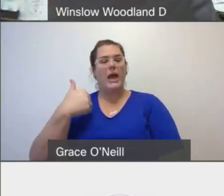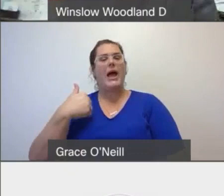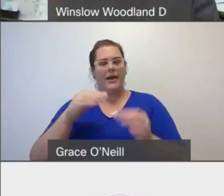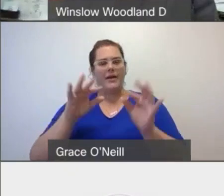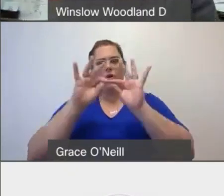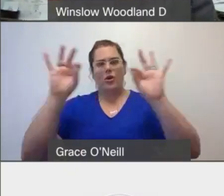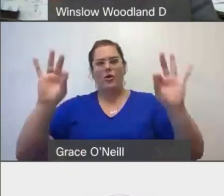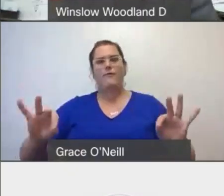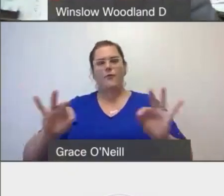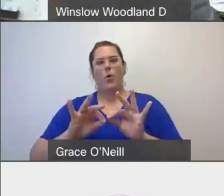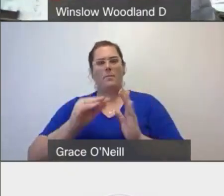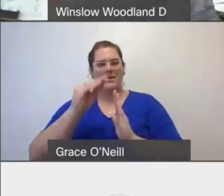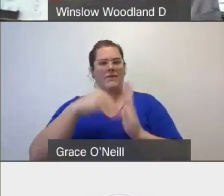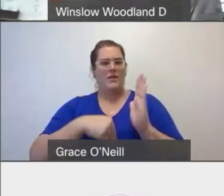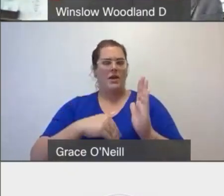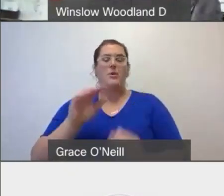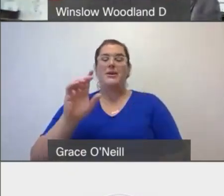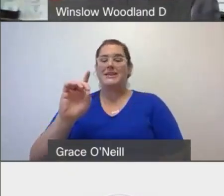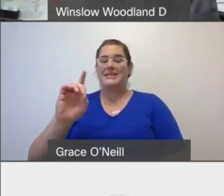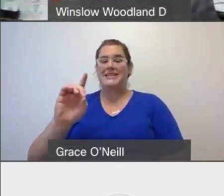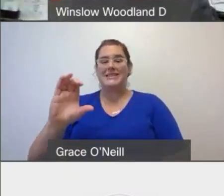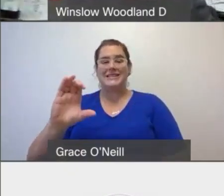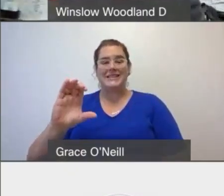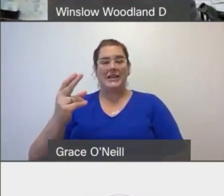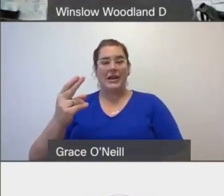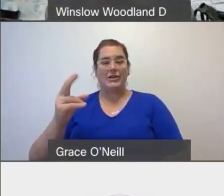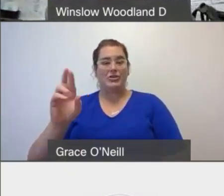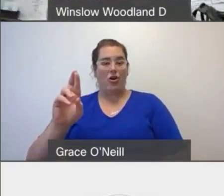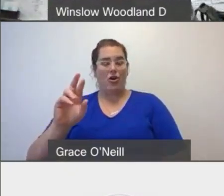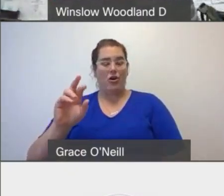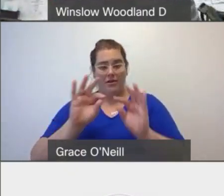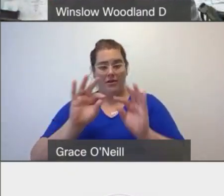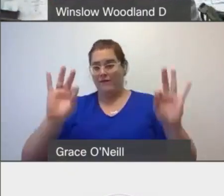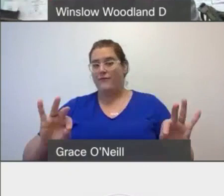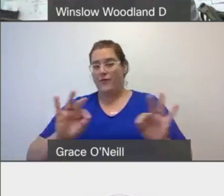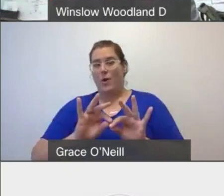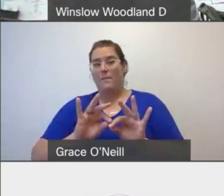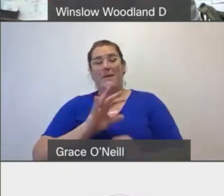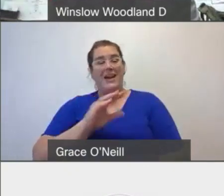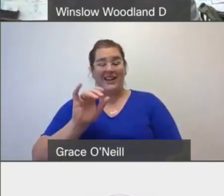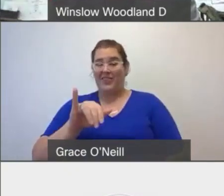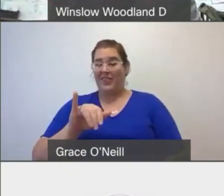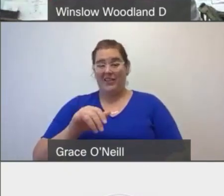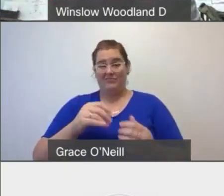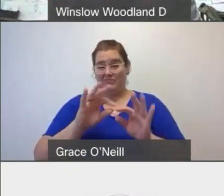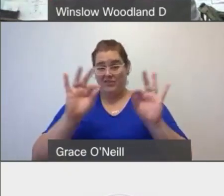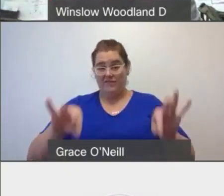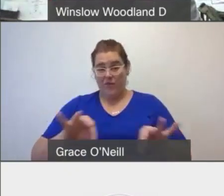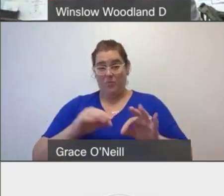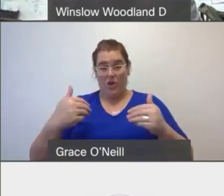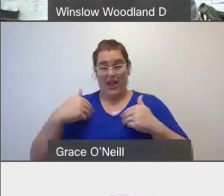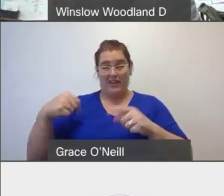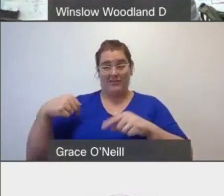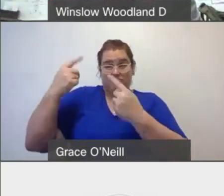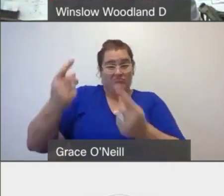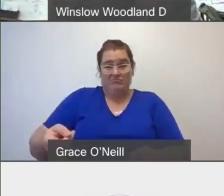It's a DCHR form. And it's a form that existed before COVID existed, because